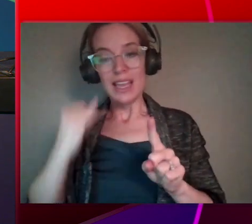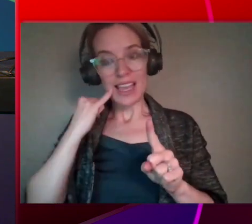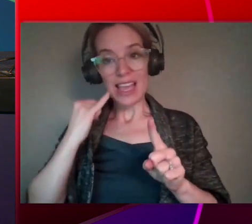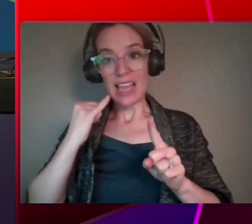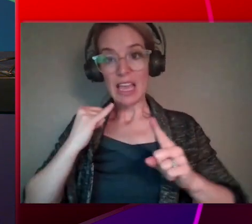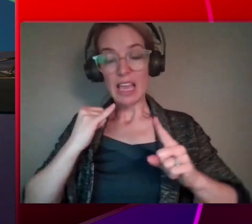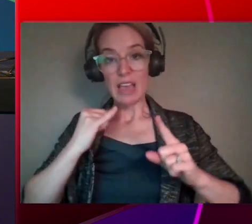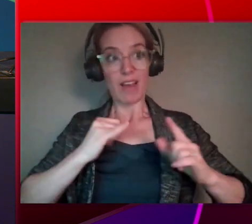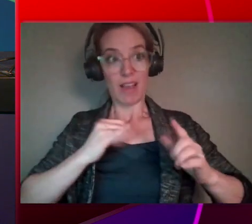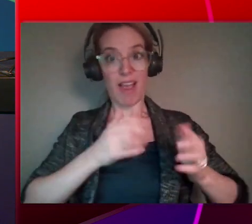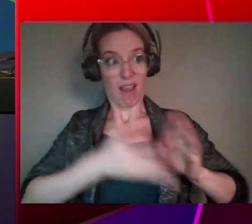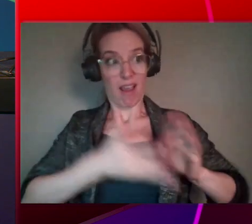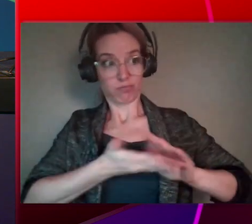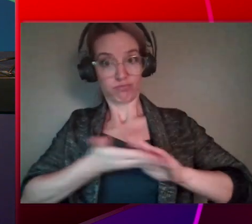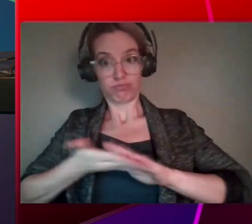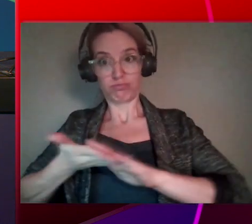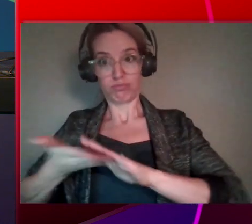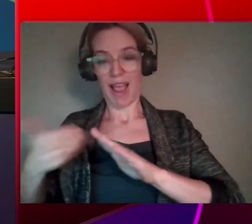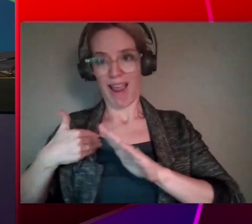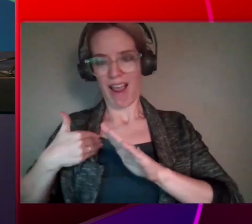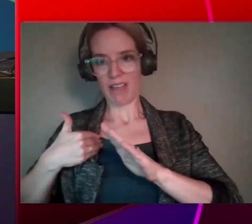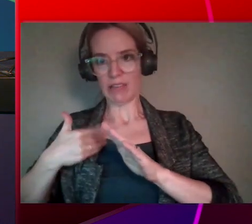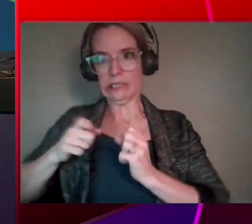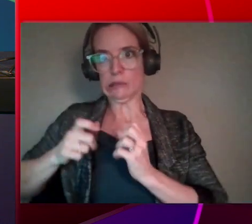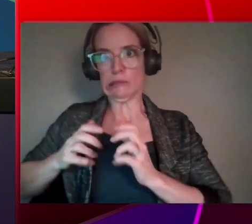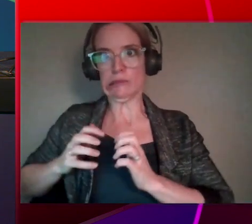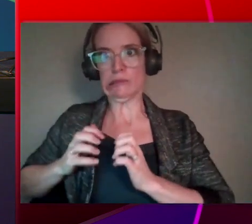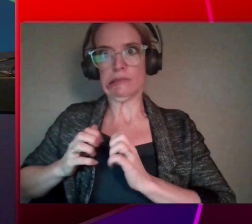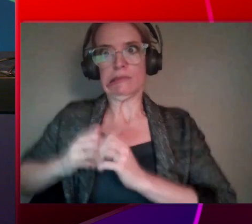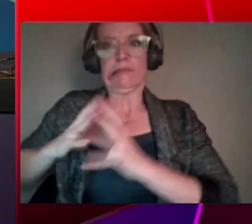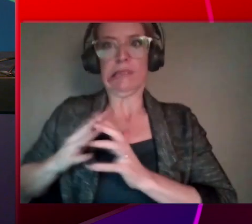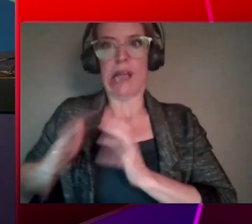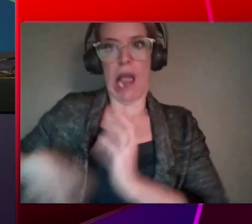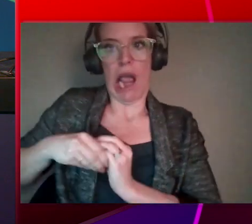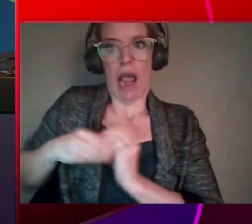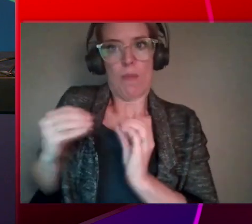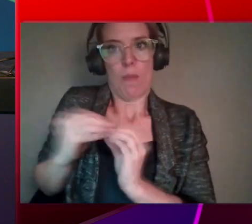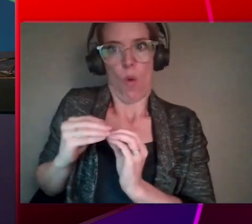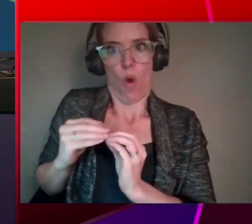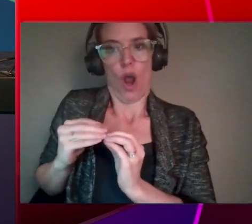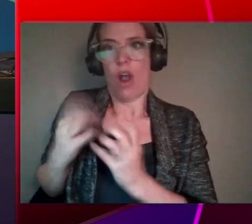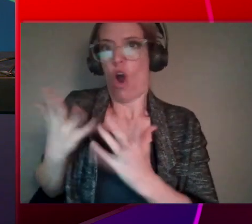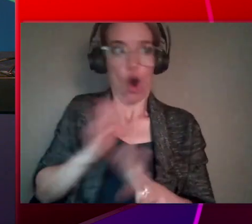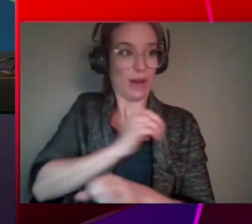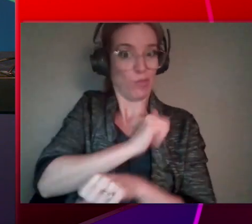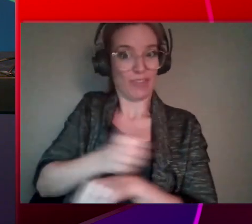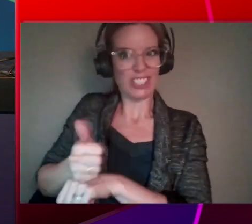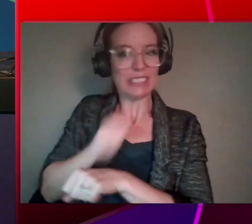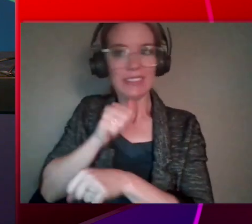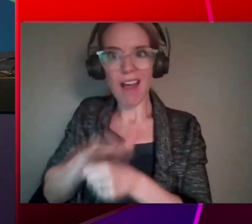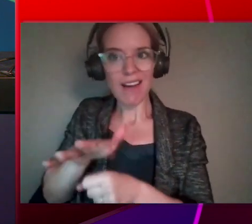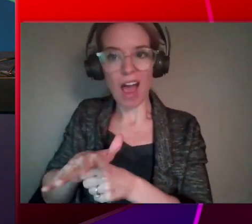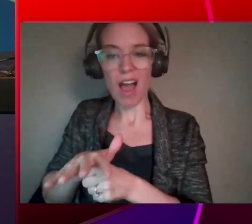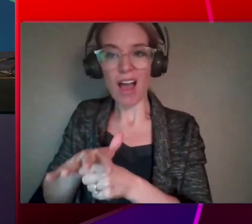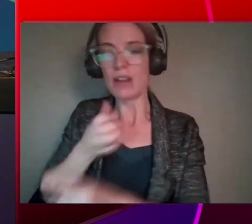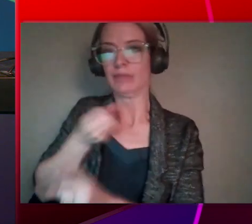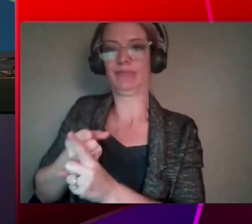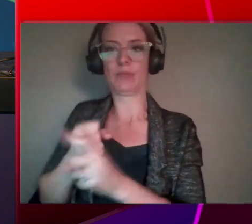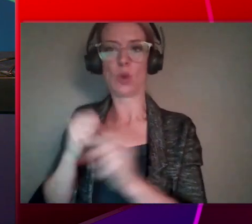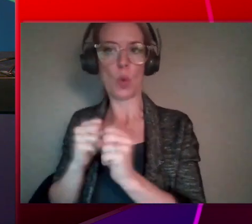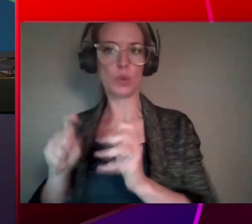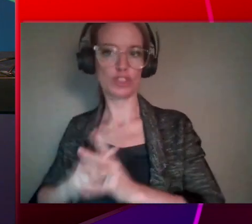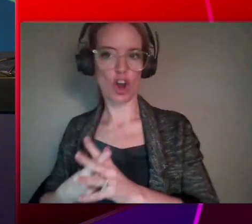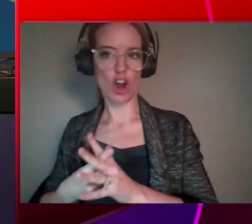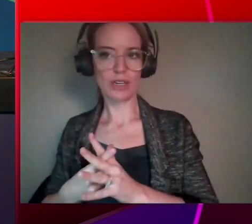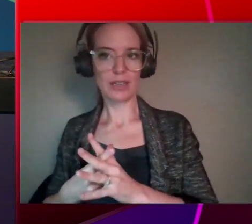number of provisioned instances that they have, then you hit cold starts. And then even if you don't, that's paying for a